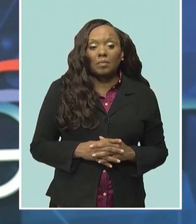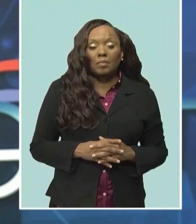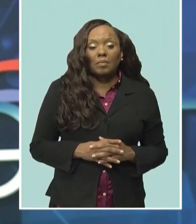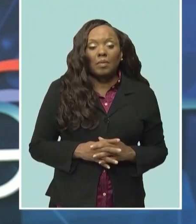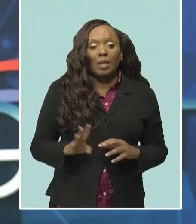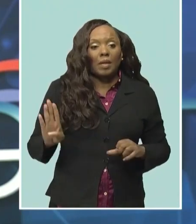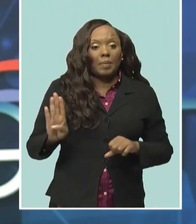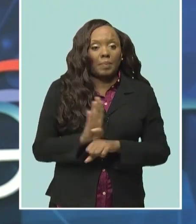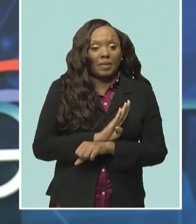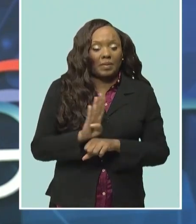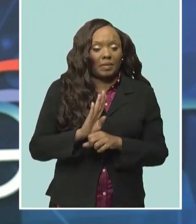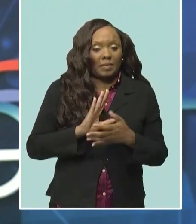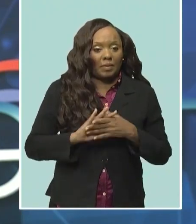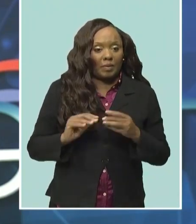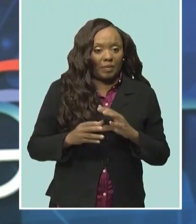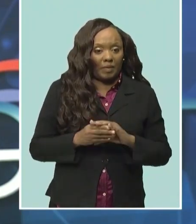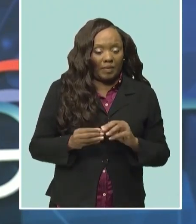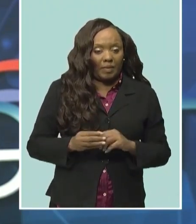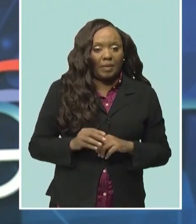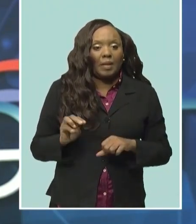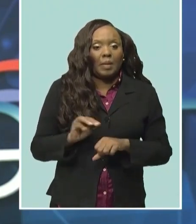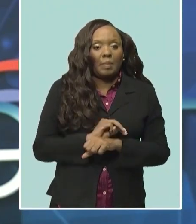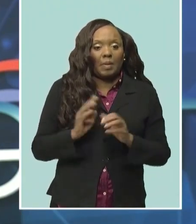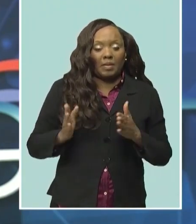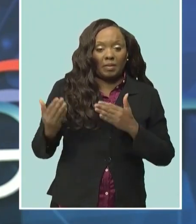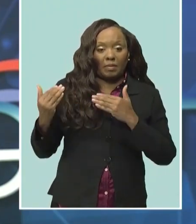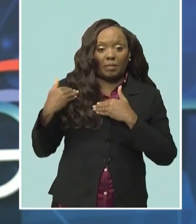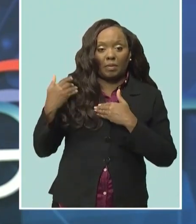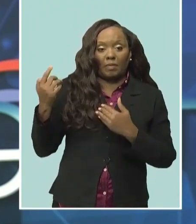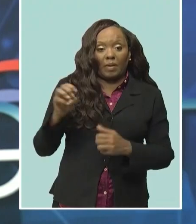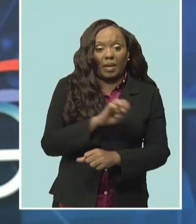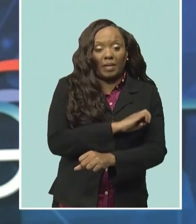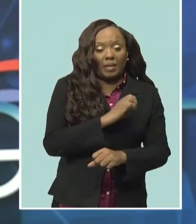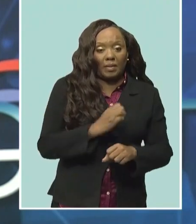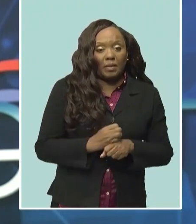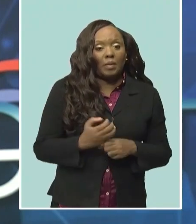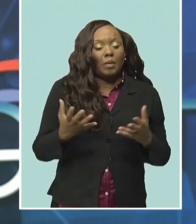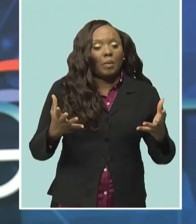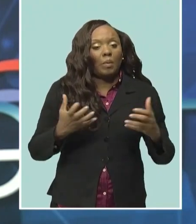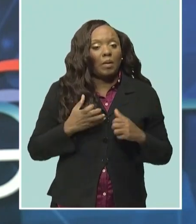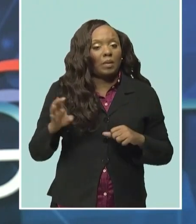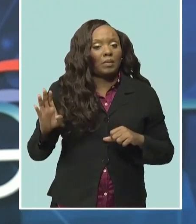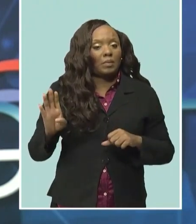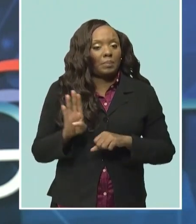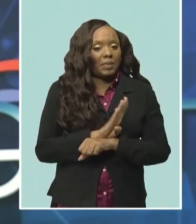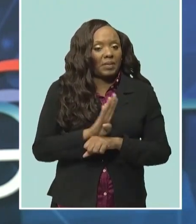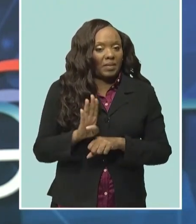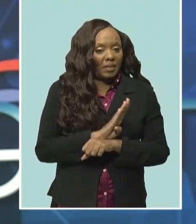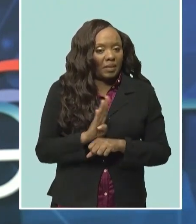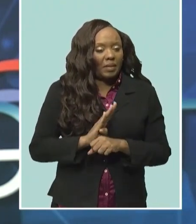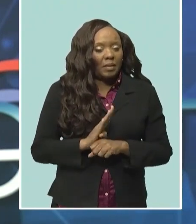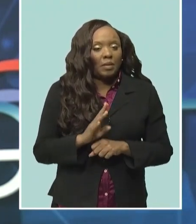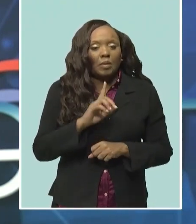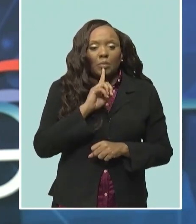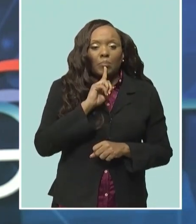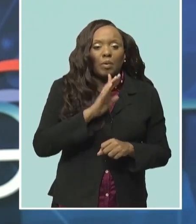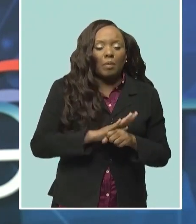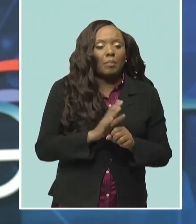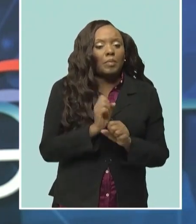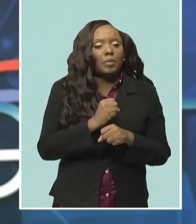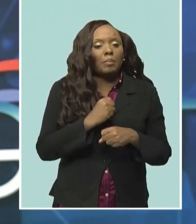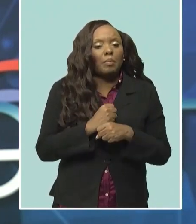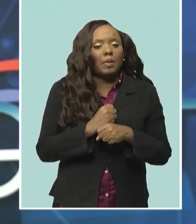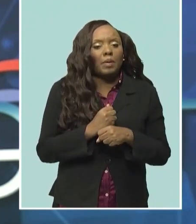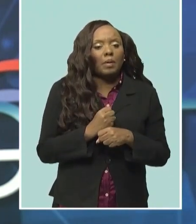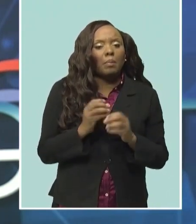In business tonight, the Minister of Energy and Business, Senator Lisa Cummins, has called on local businesses to commit to making healthier